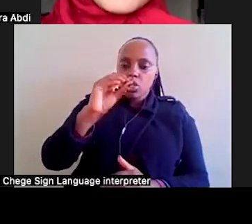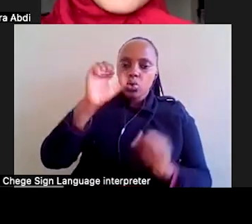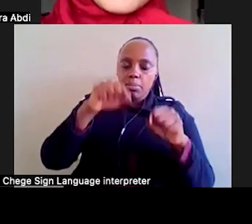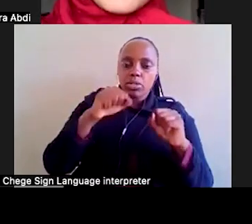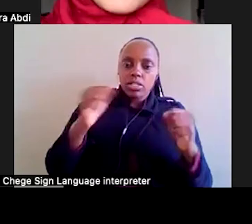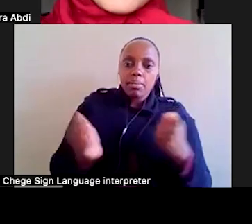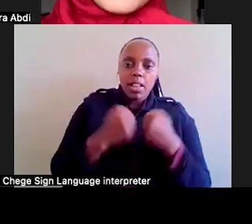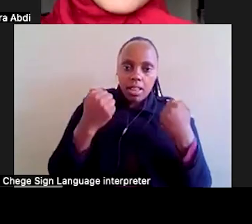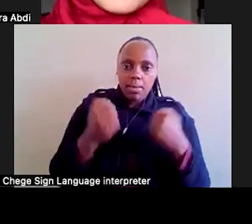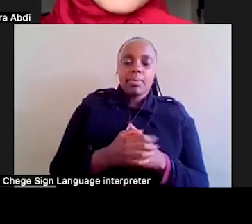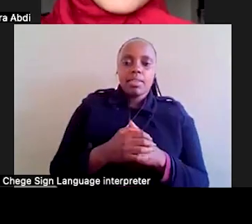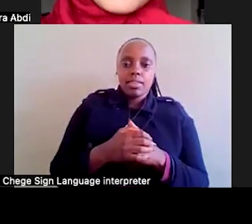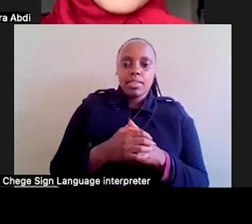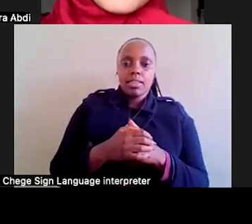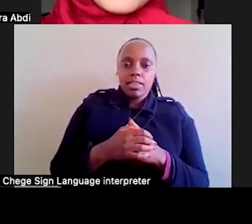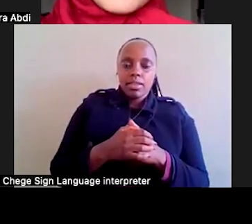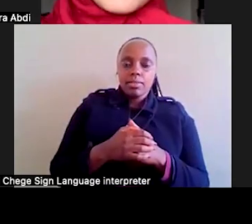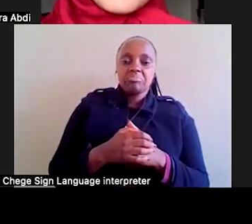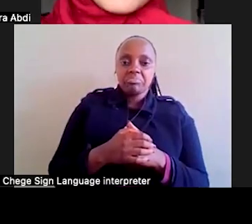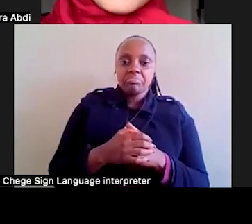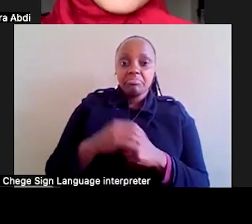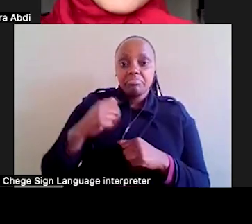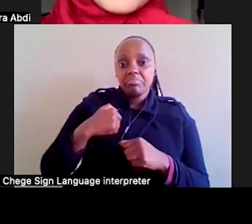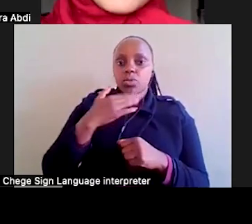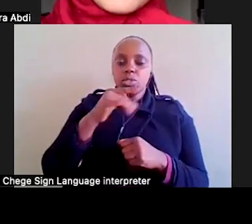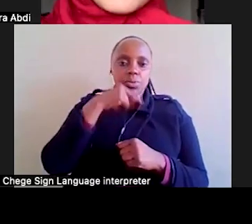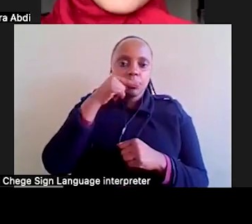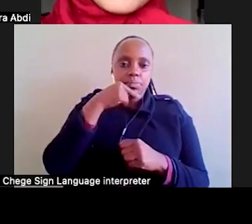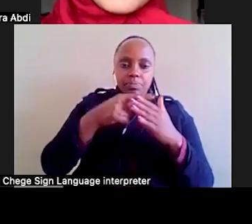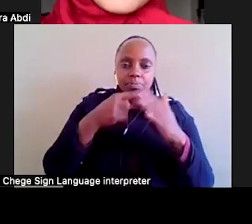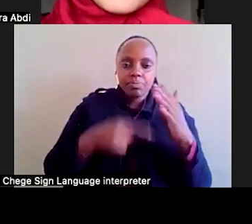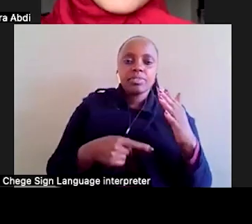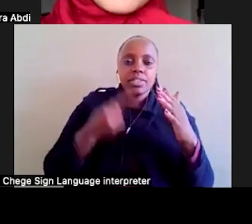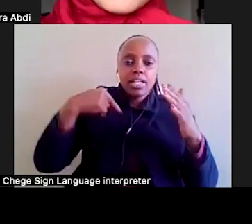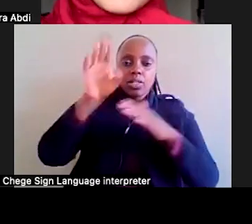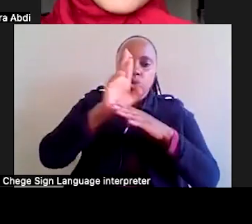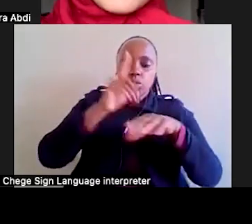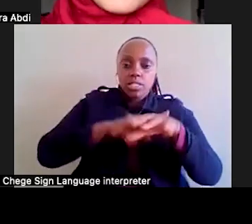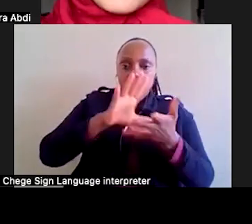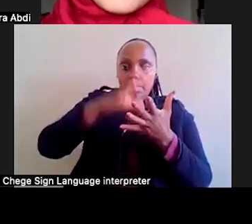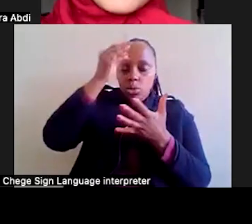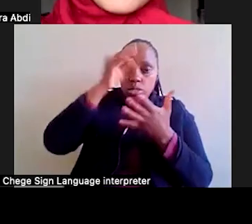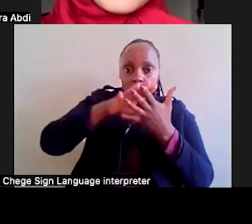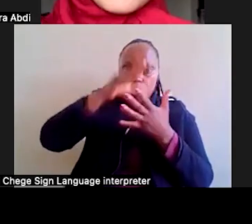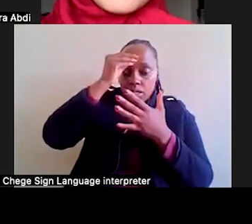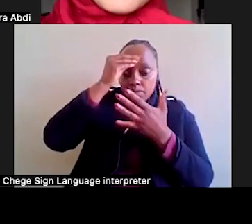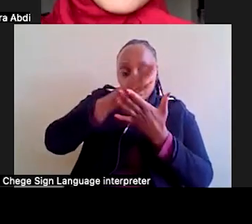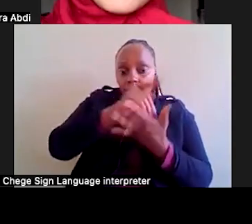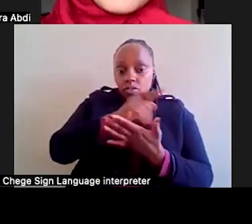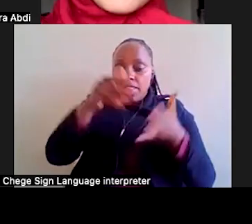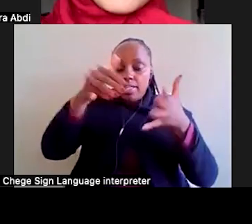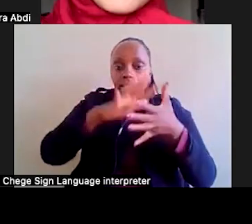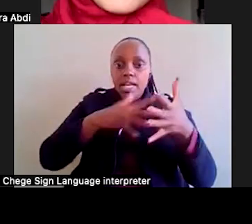place. And I would also like to mention that, of course, we took time to learn from some of the existing networks that